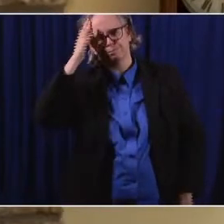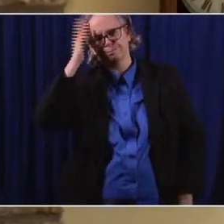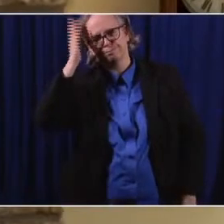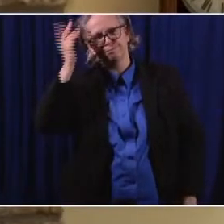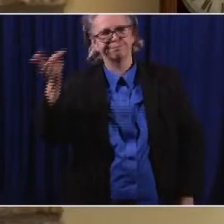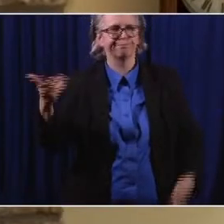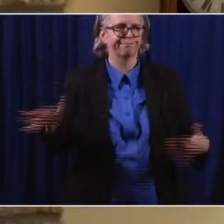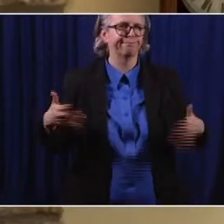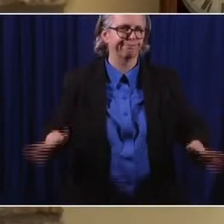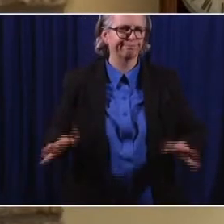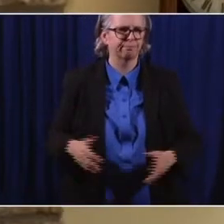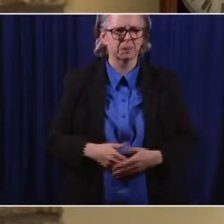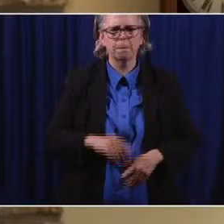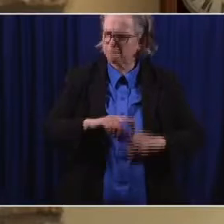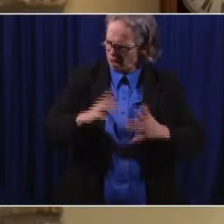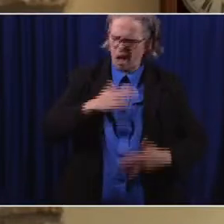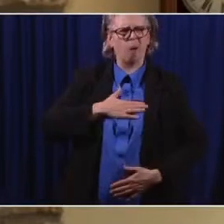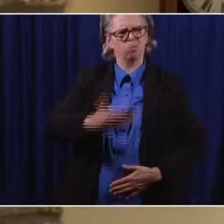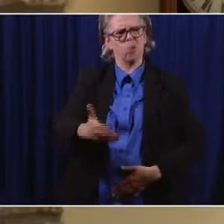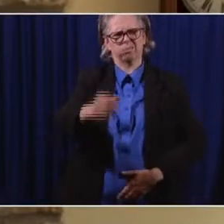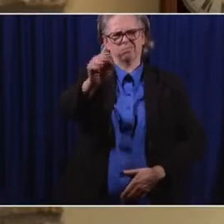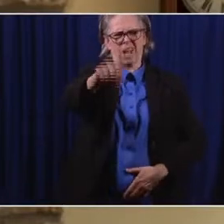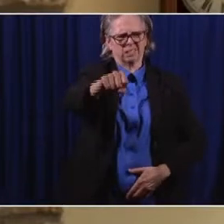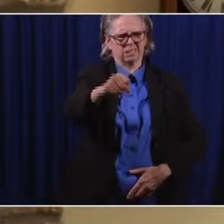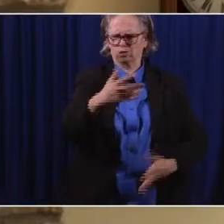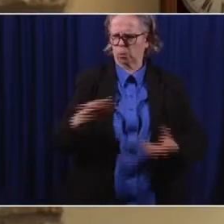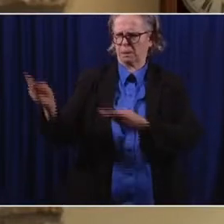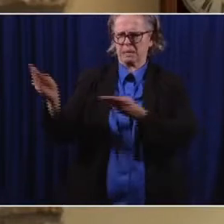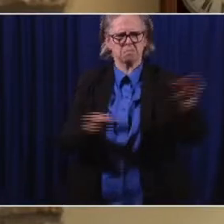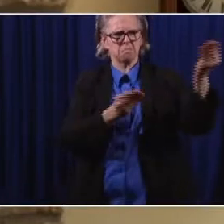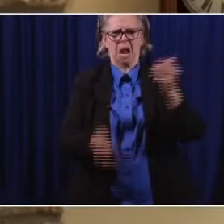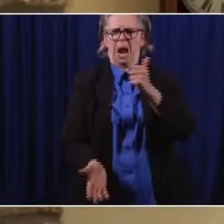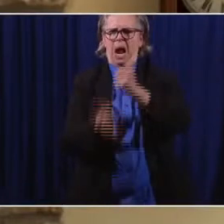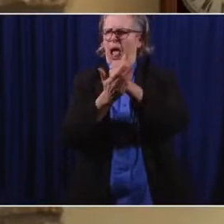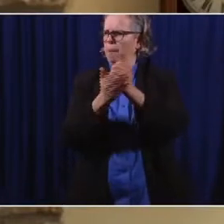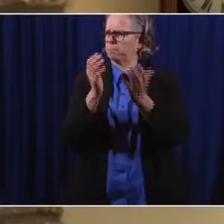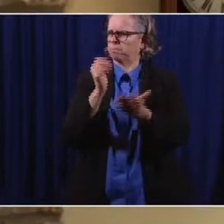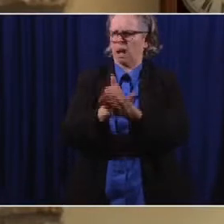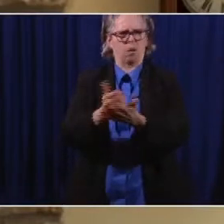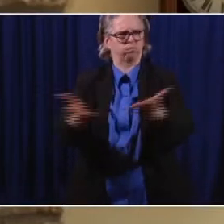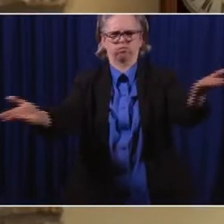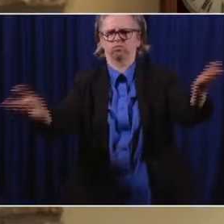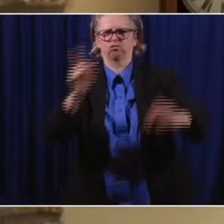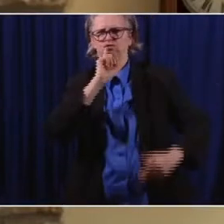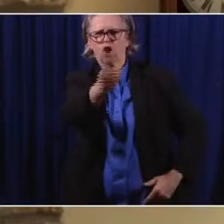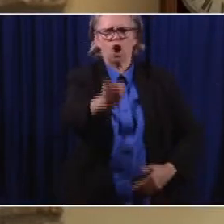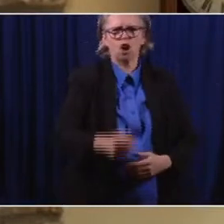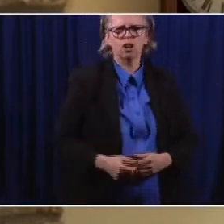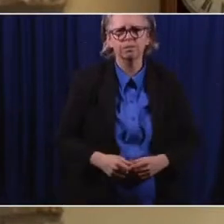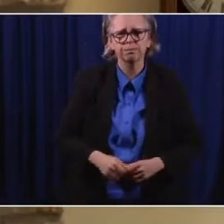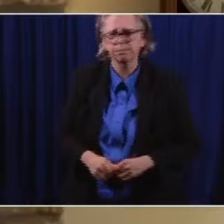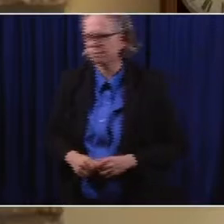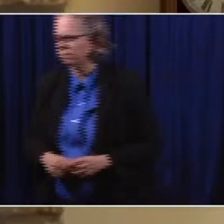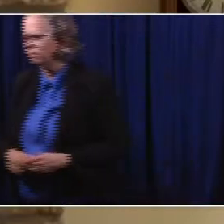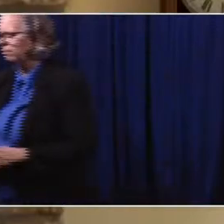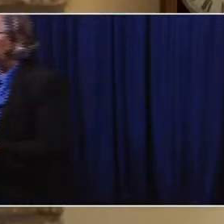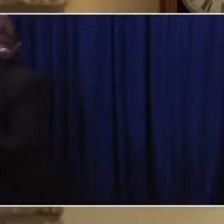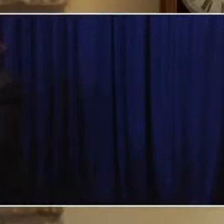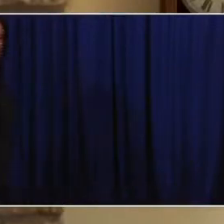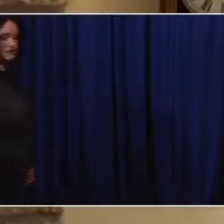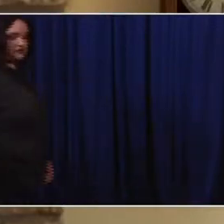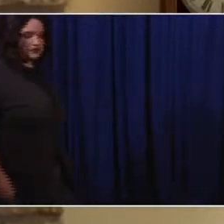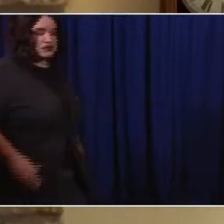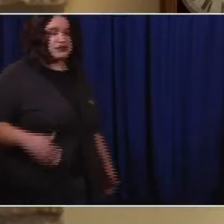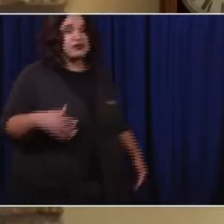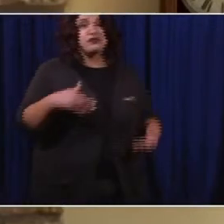But I'll have those conversations with our major hospitals. It's a good idea. Next question is from Jim